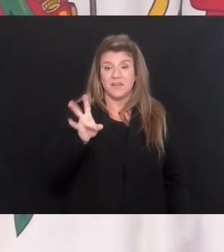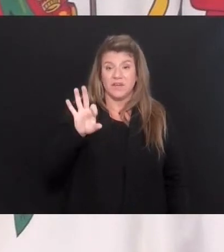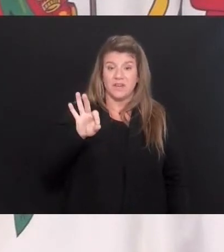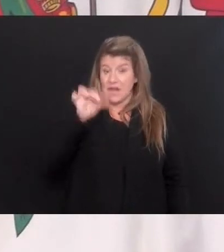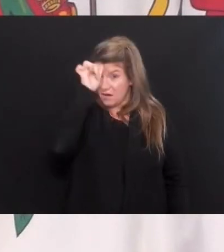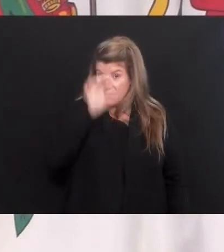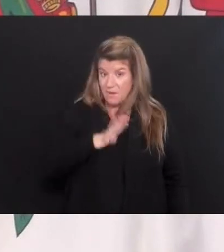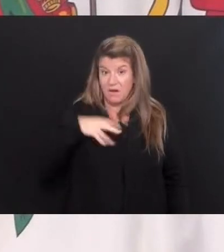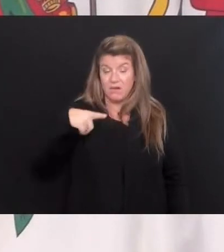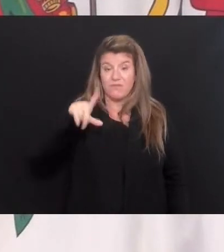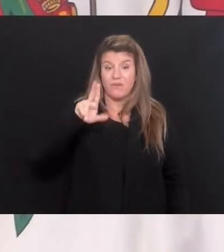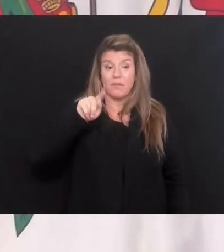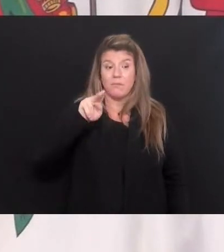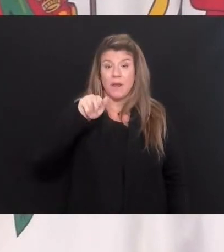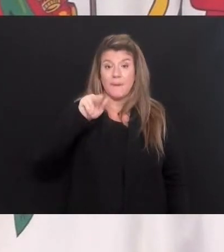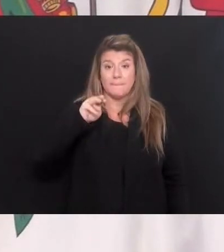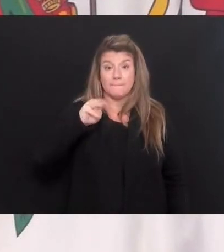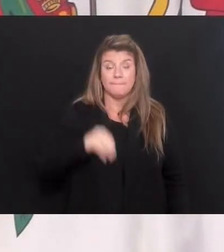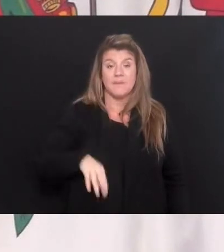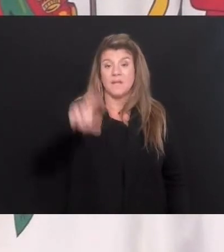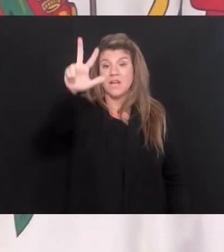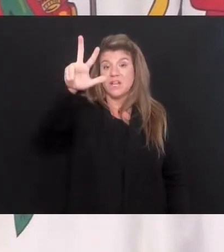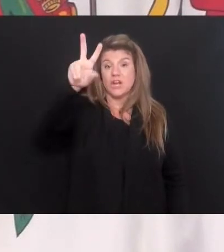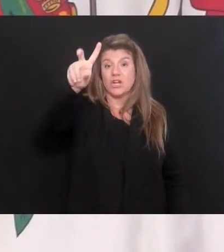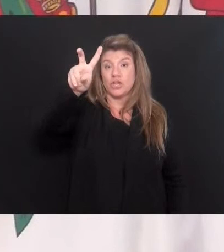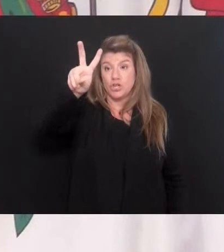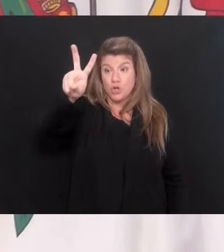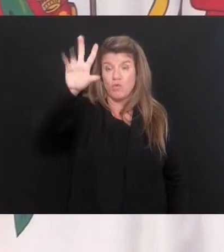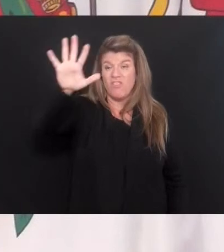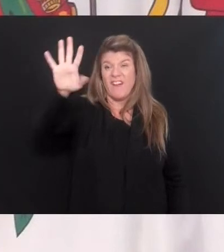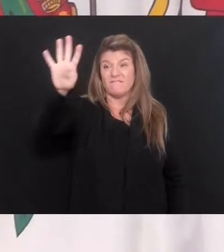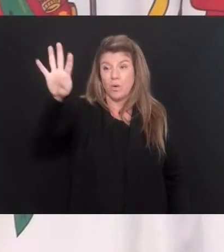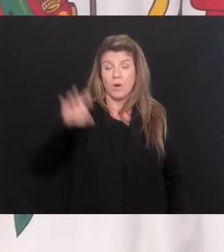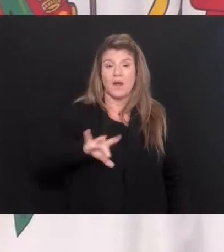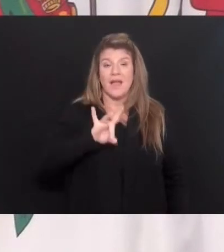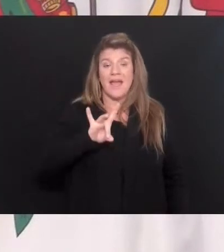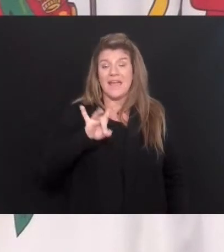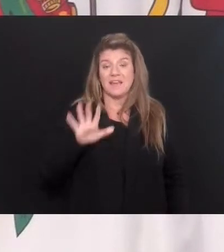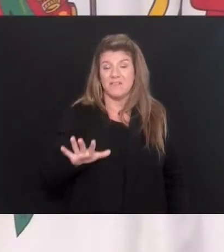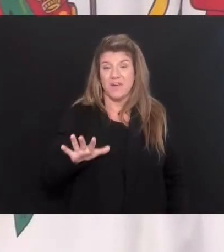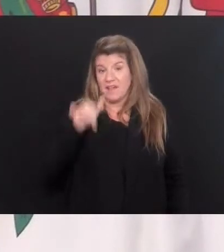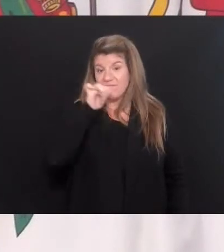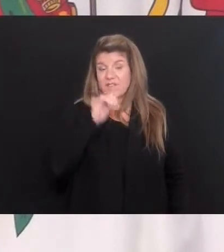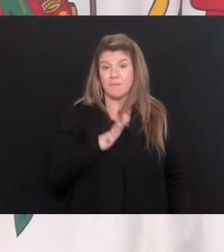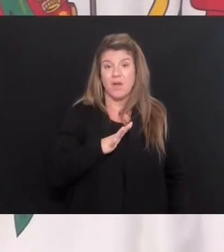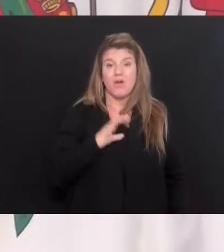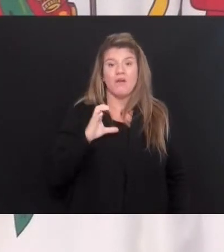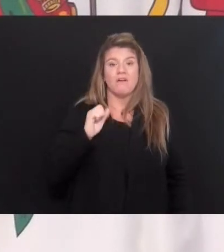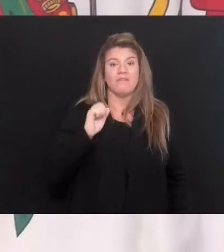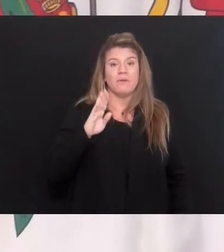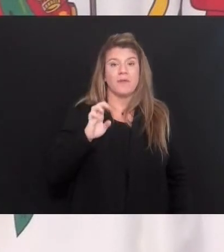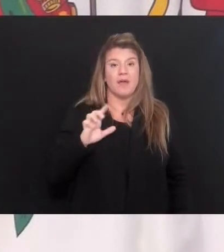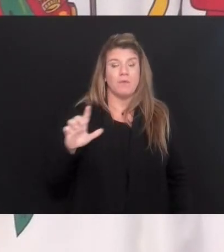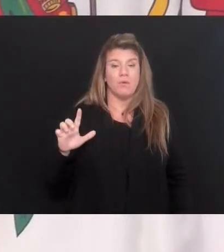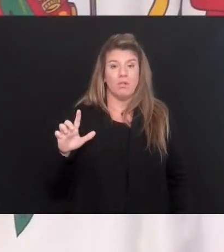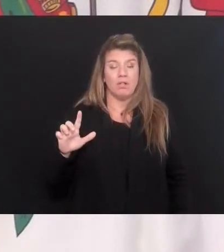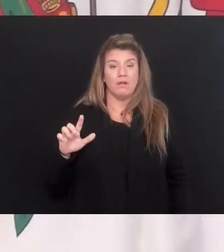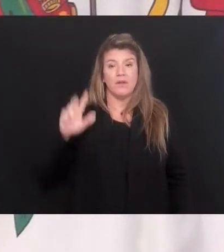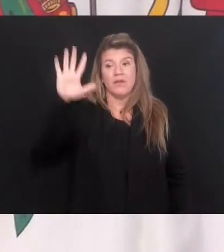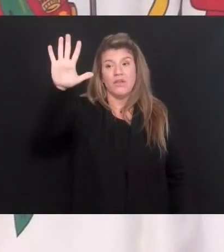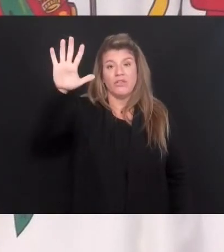male from Putnam County. The 3,254th death is an 85-year-old female from Cabell County.